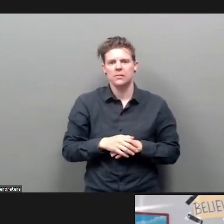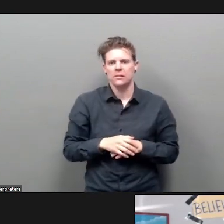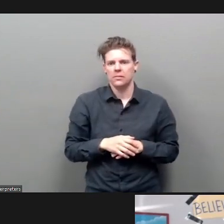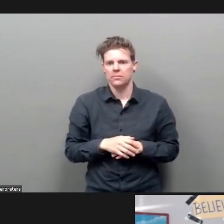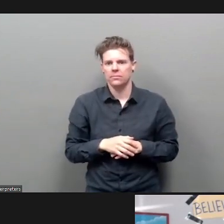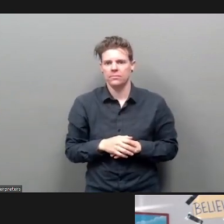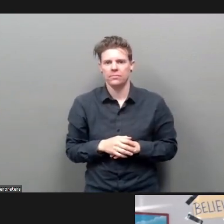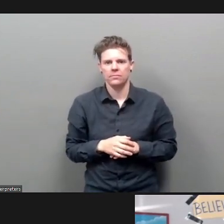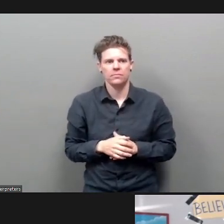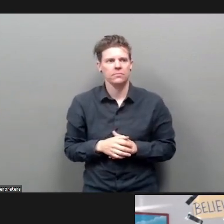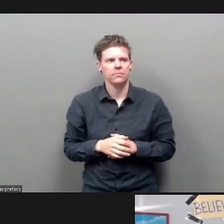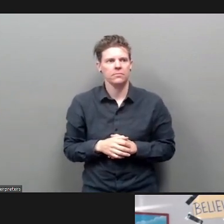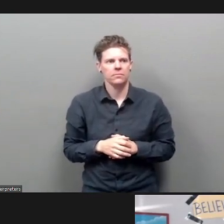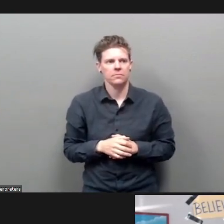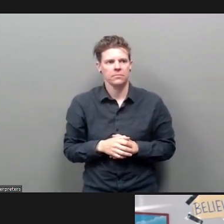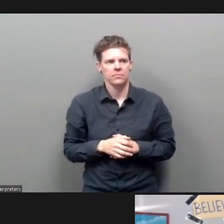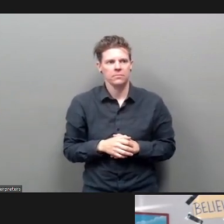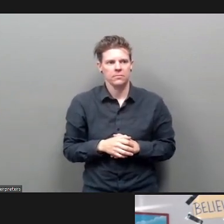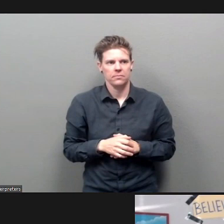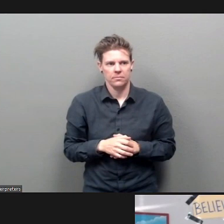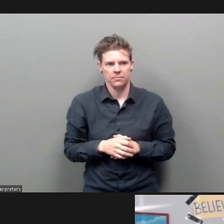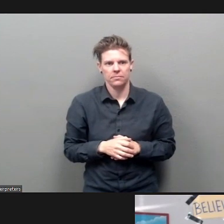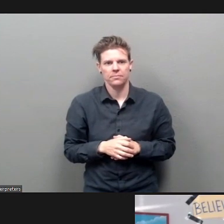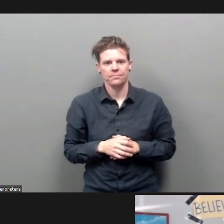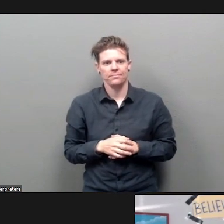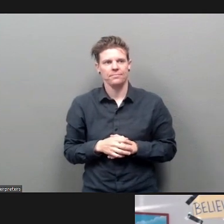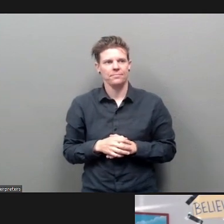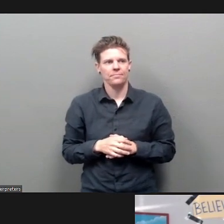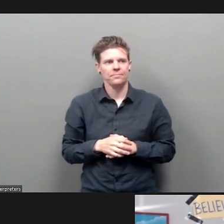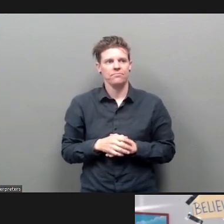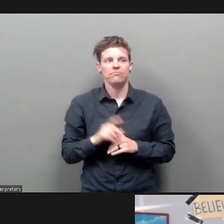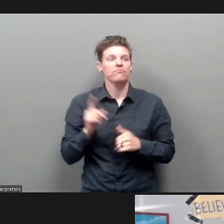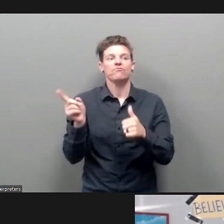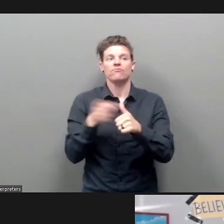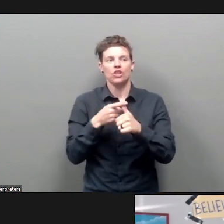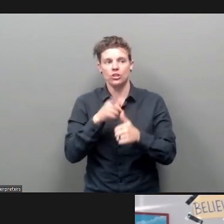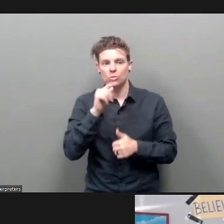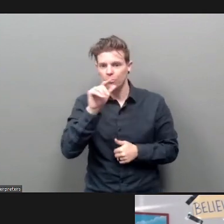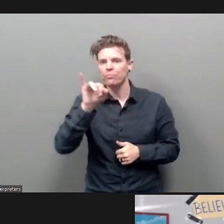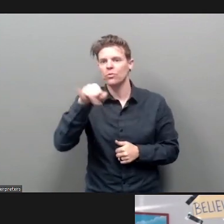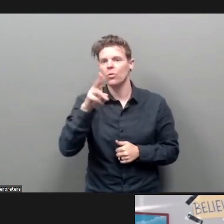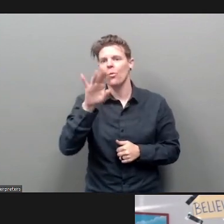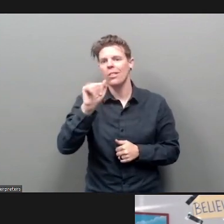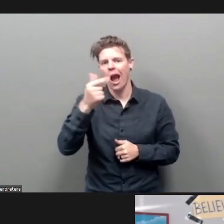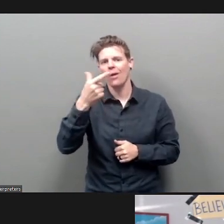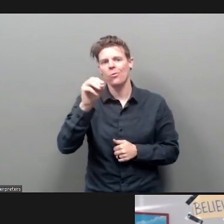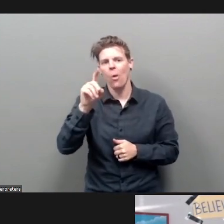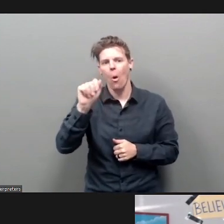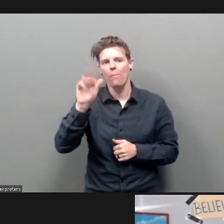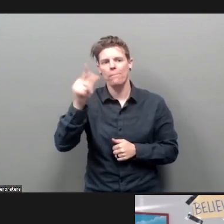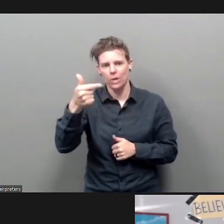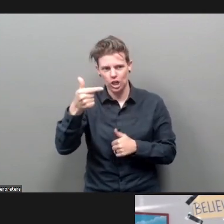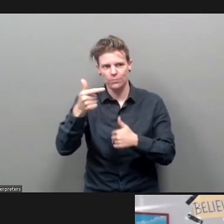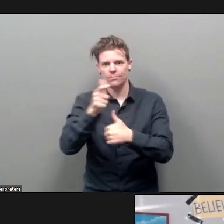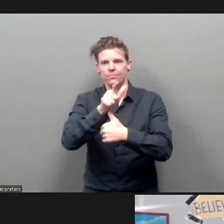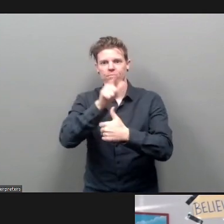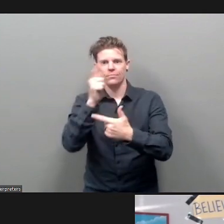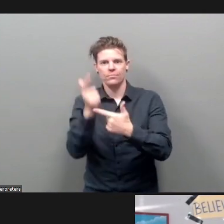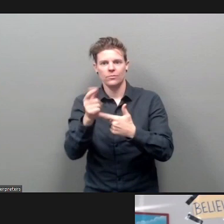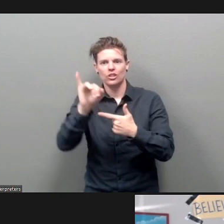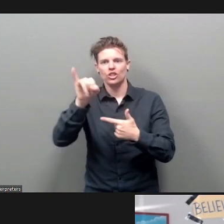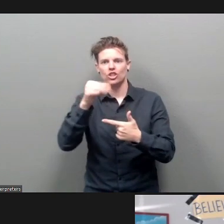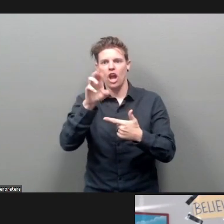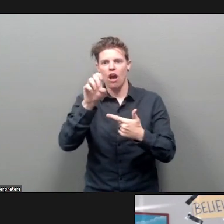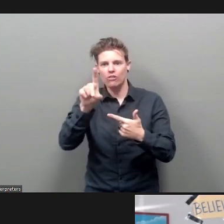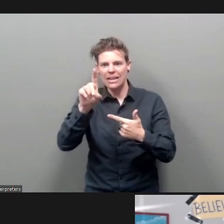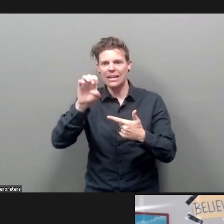who would like me to do that. So with that, we'll just start with Julia Goldberg, Jared Ebenreck, and Spencer Schacht, and then I'll ask a question on behalf